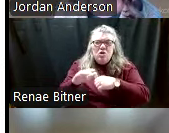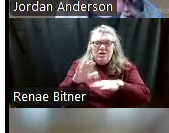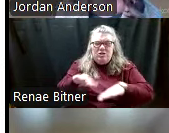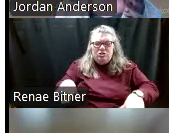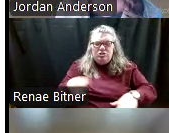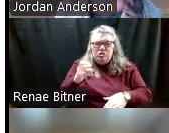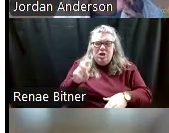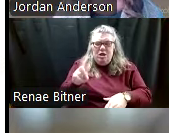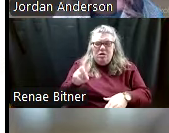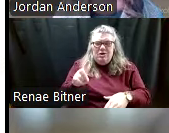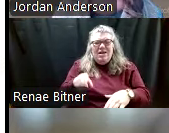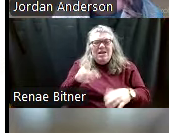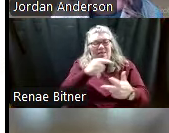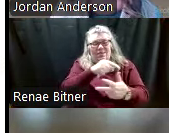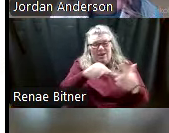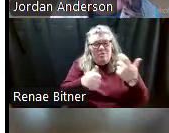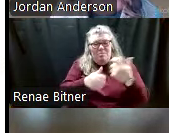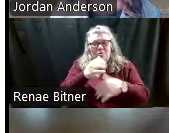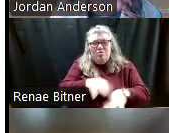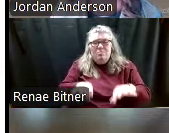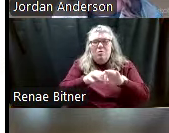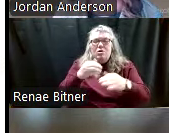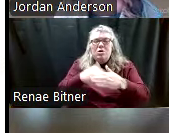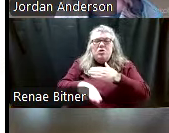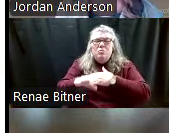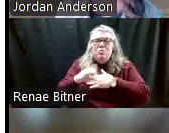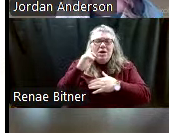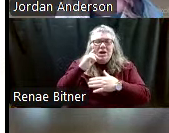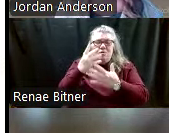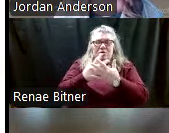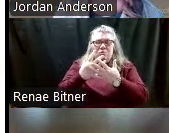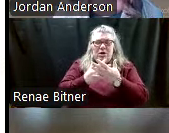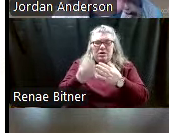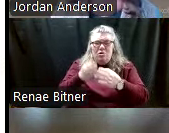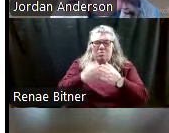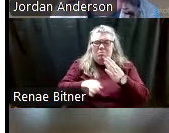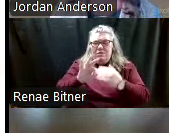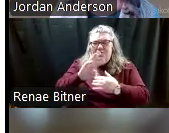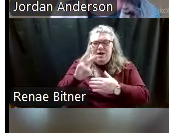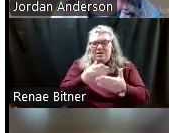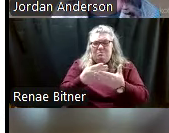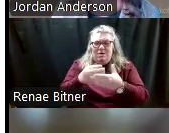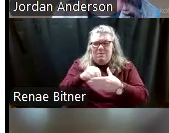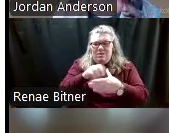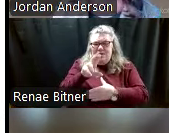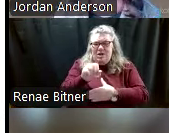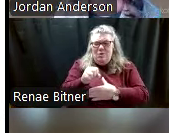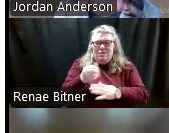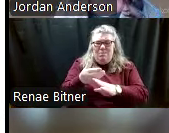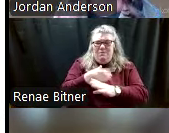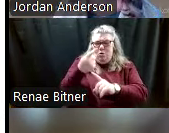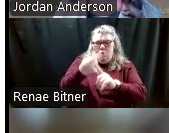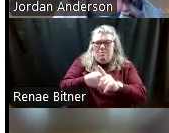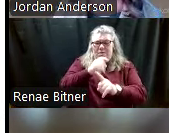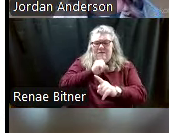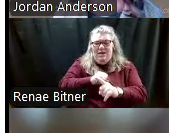are the most significant. Newborn hearing screenings are completed on 96% of infants in the United States by 1 month of age. That